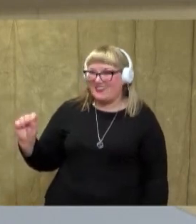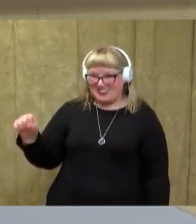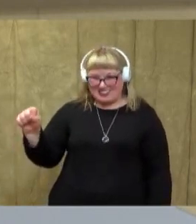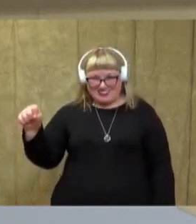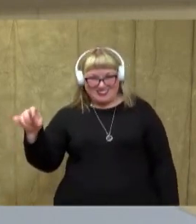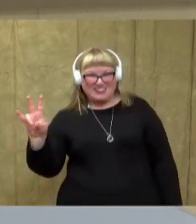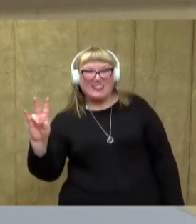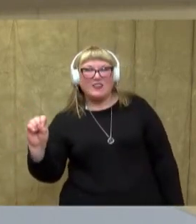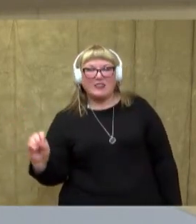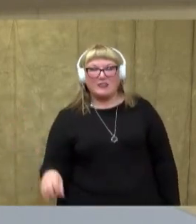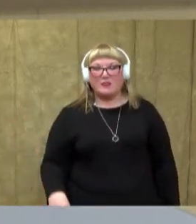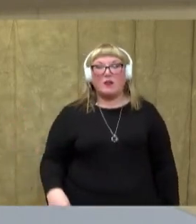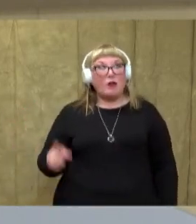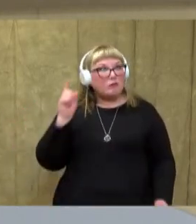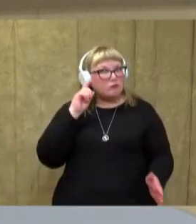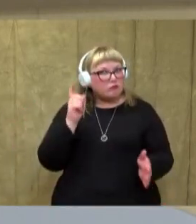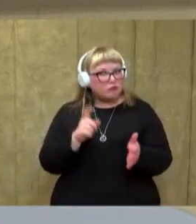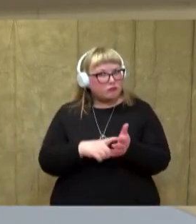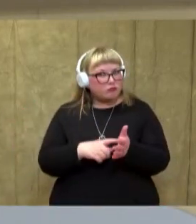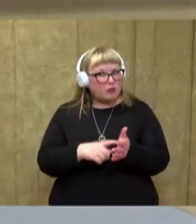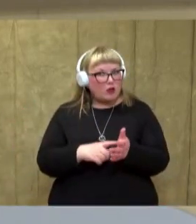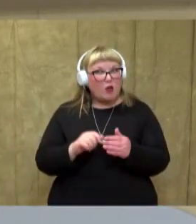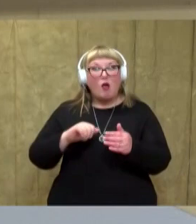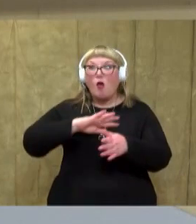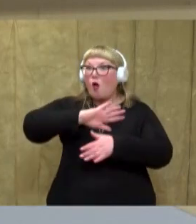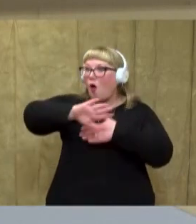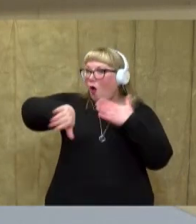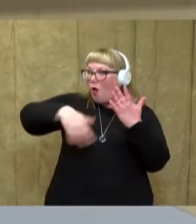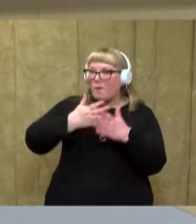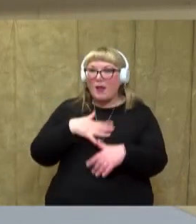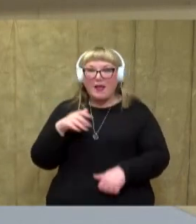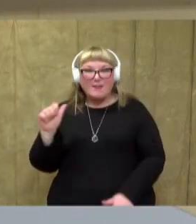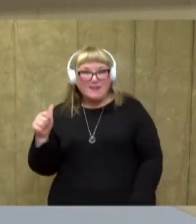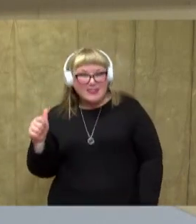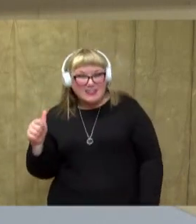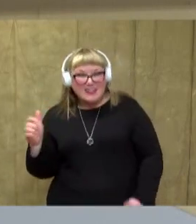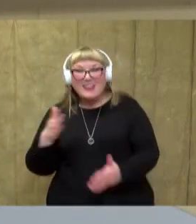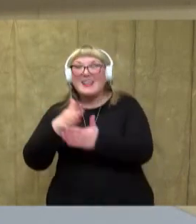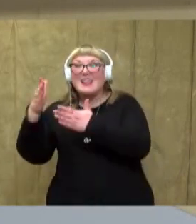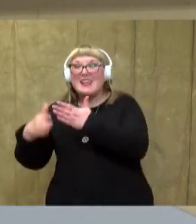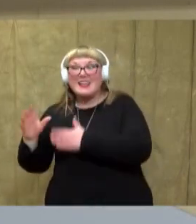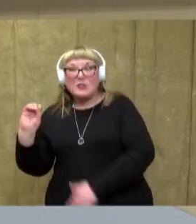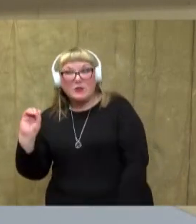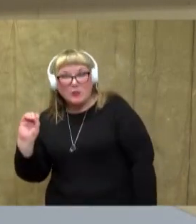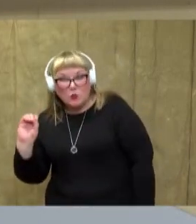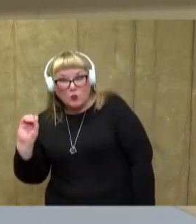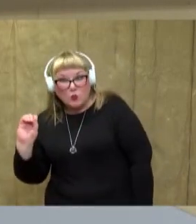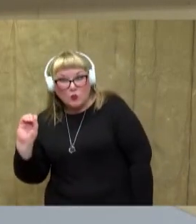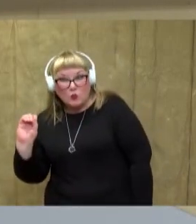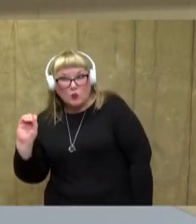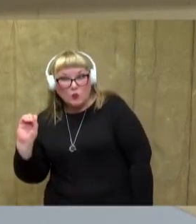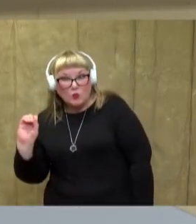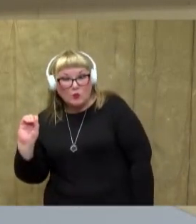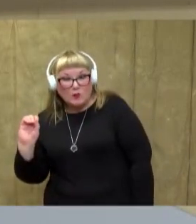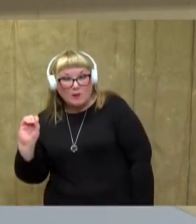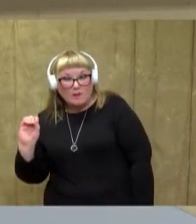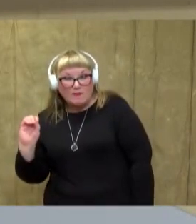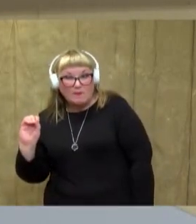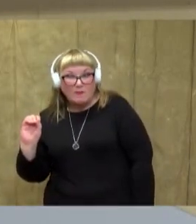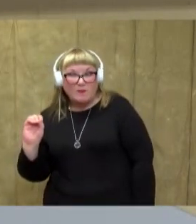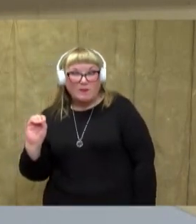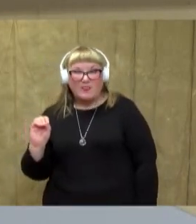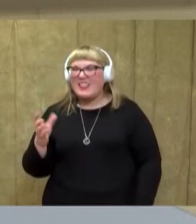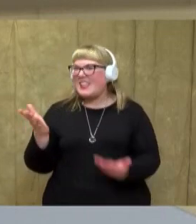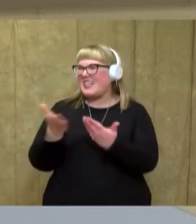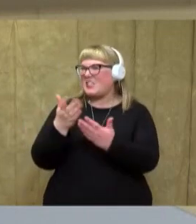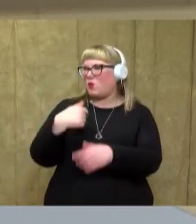70. Awesome job. And I've noticed that all of my tens end with a 0. They have a 0 in the ones place, so it's easy